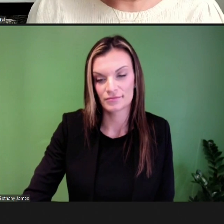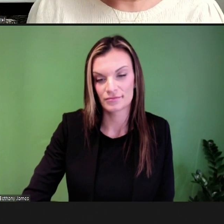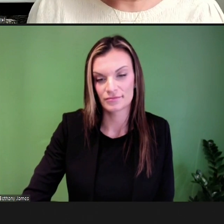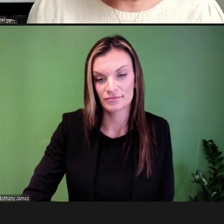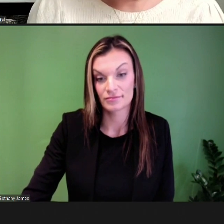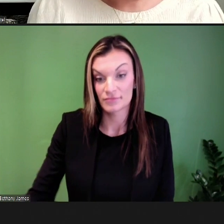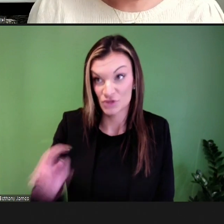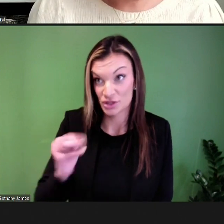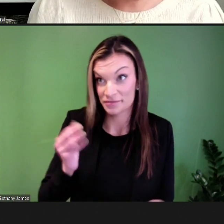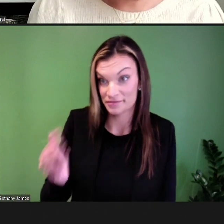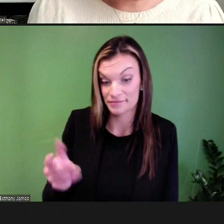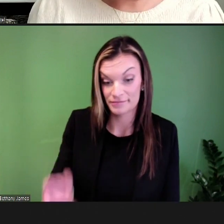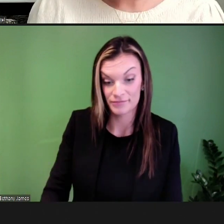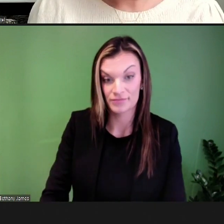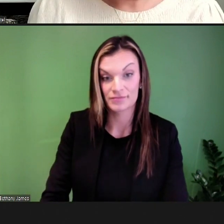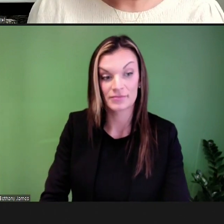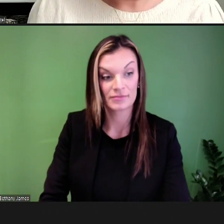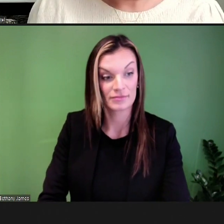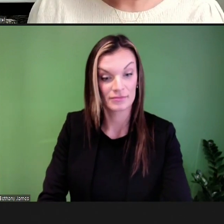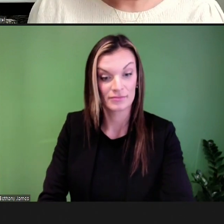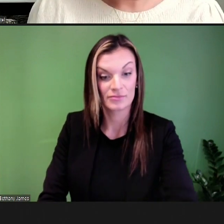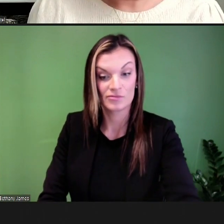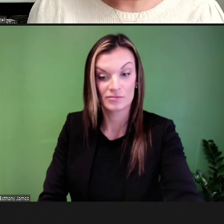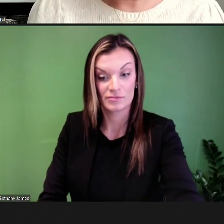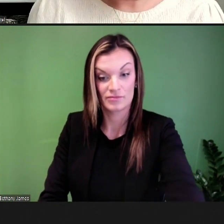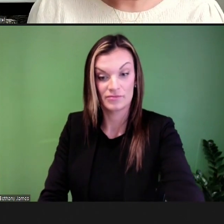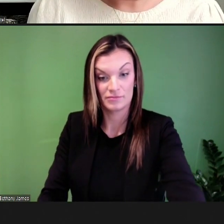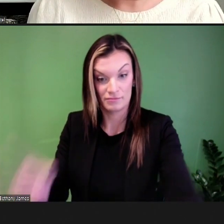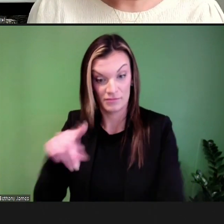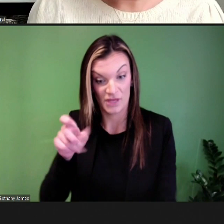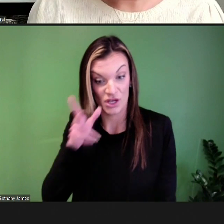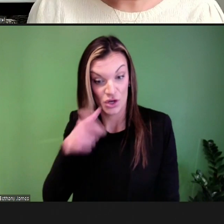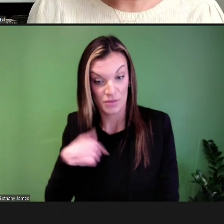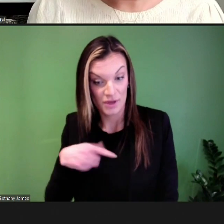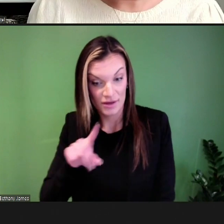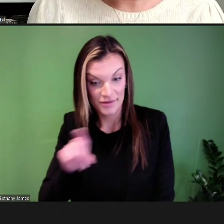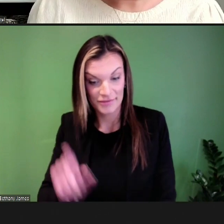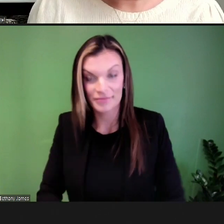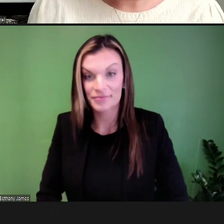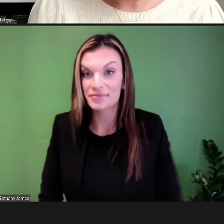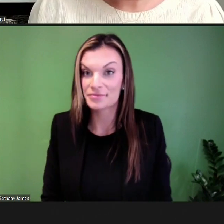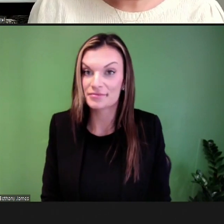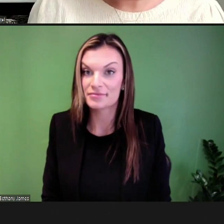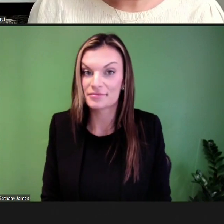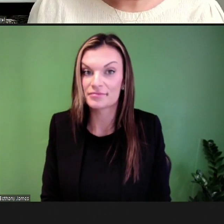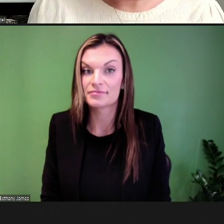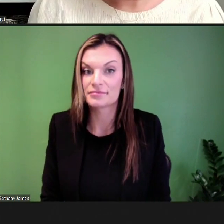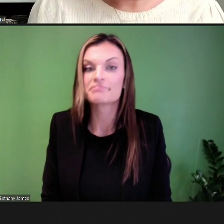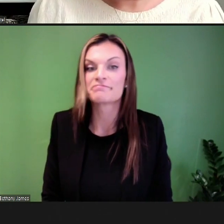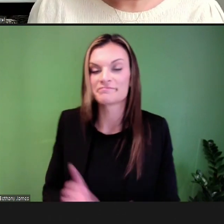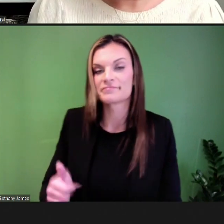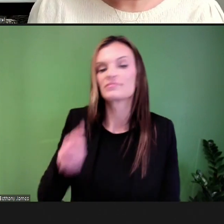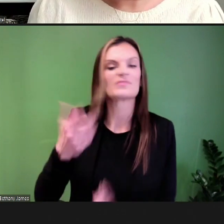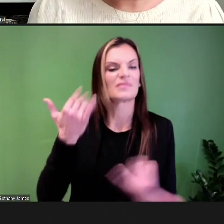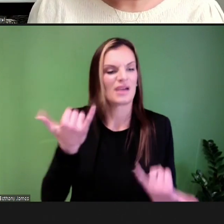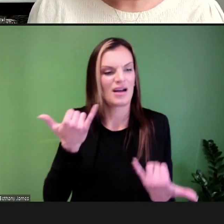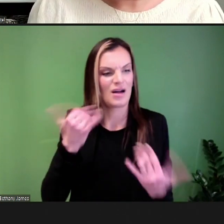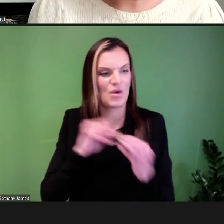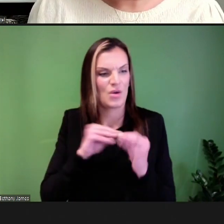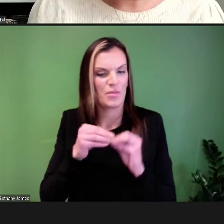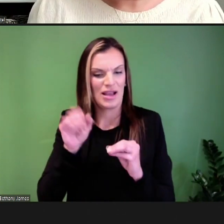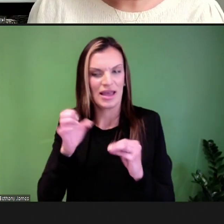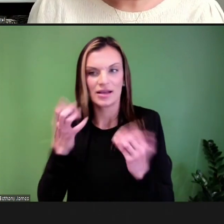Jim? Can everybody hear me? Sorry, I had to unmute. Can everybody hear me okay? Yes. With all of these cases, there's been a lot of